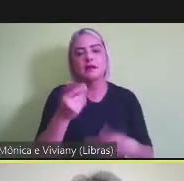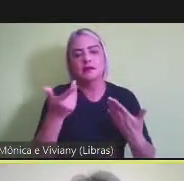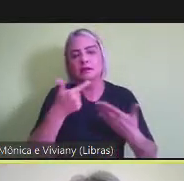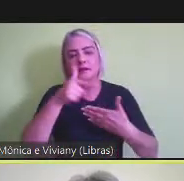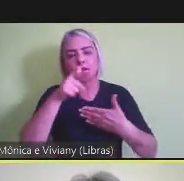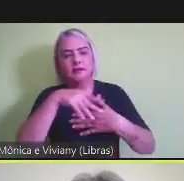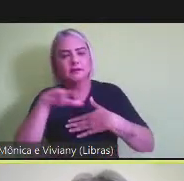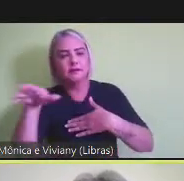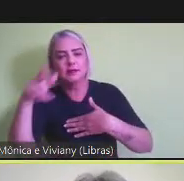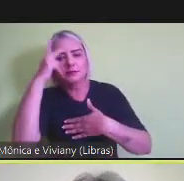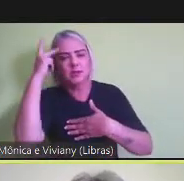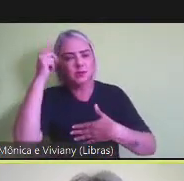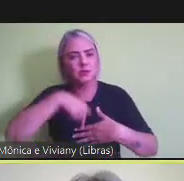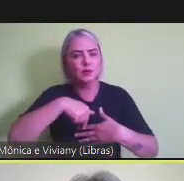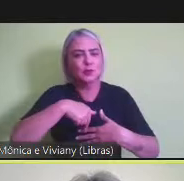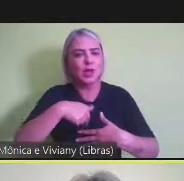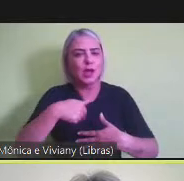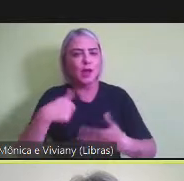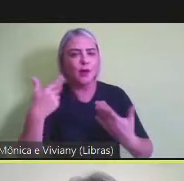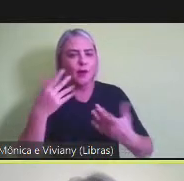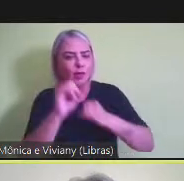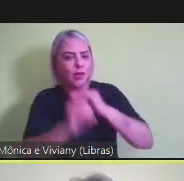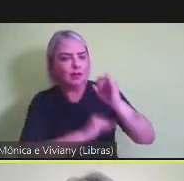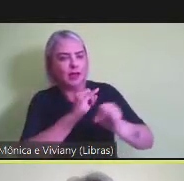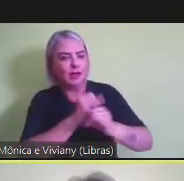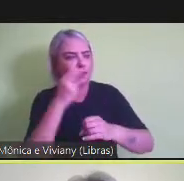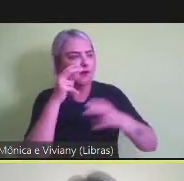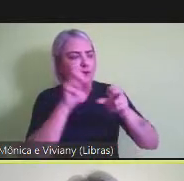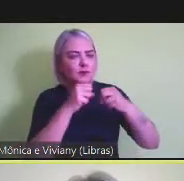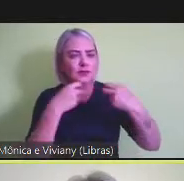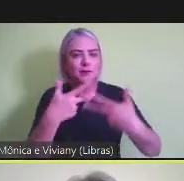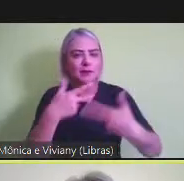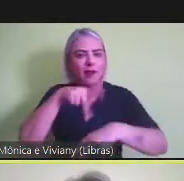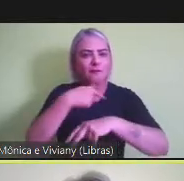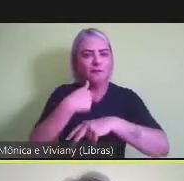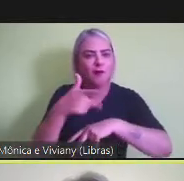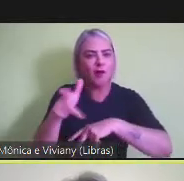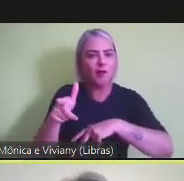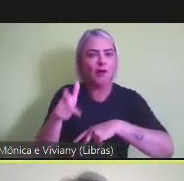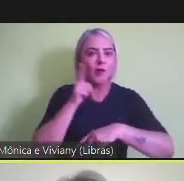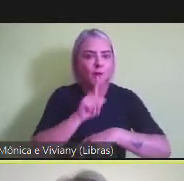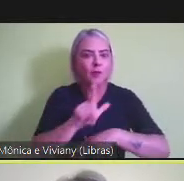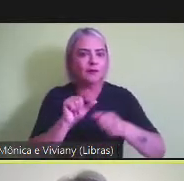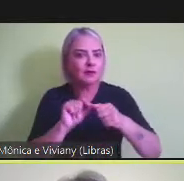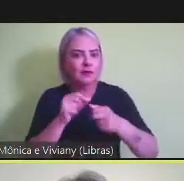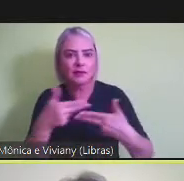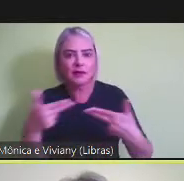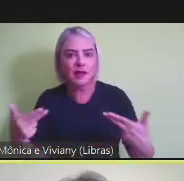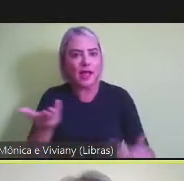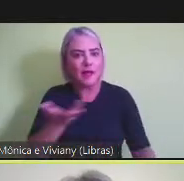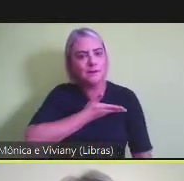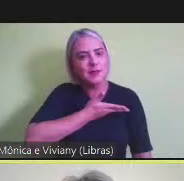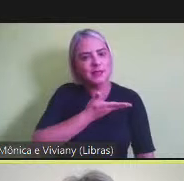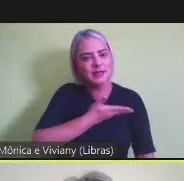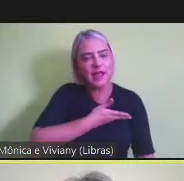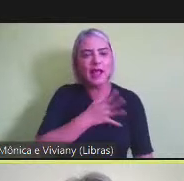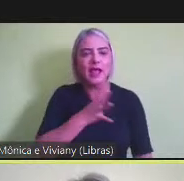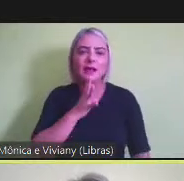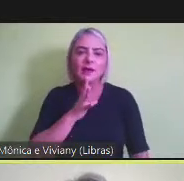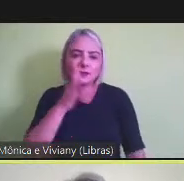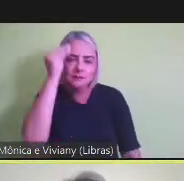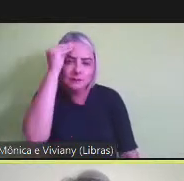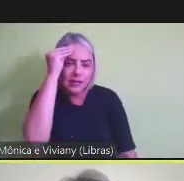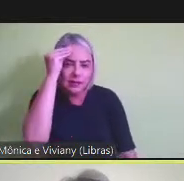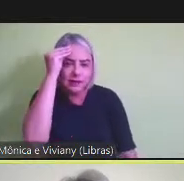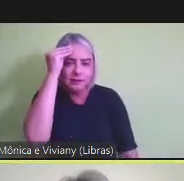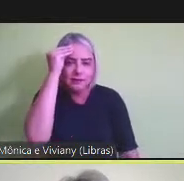phone for people who are not within the network, we can make new